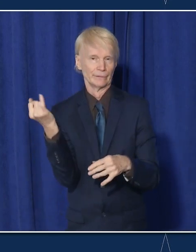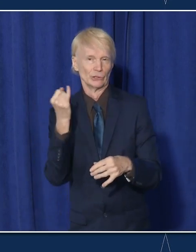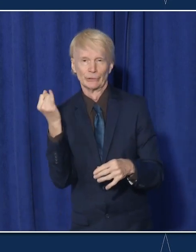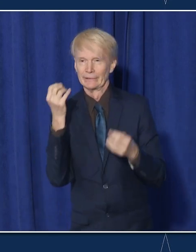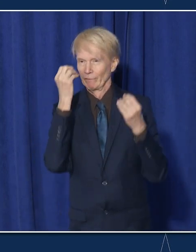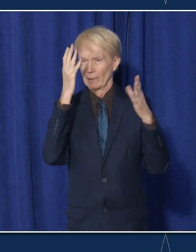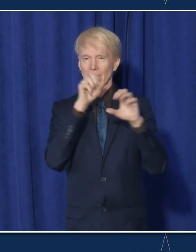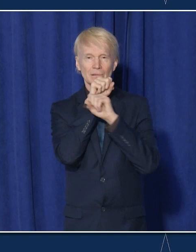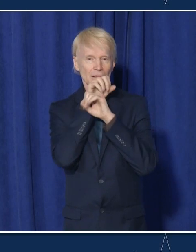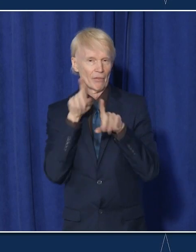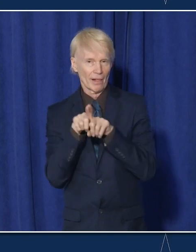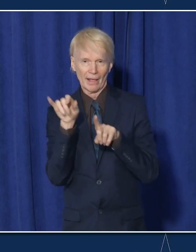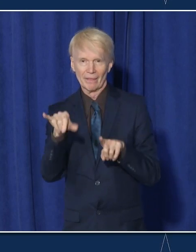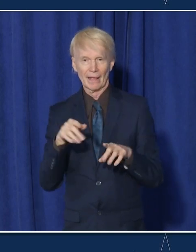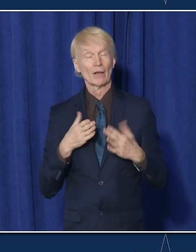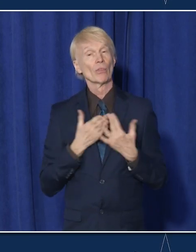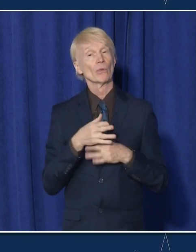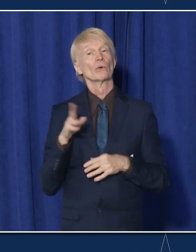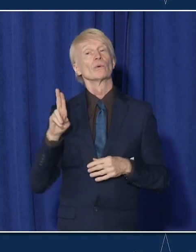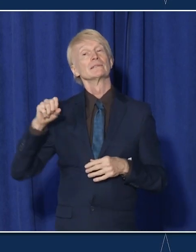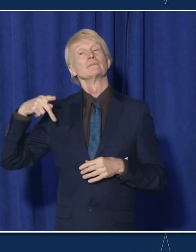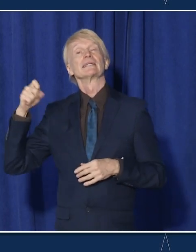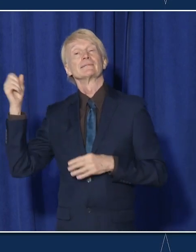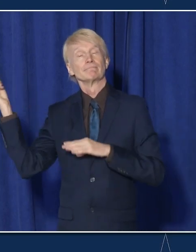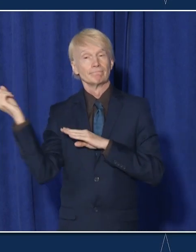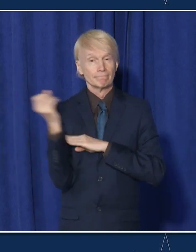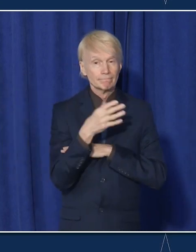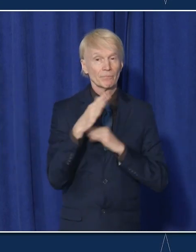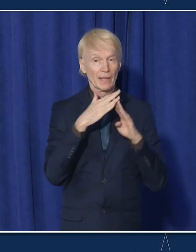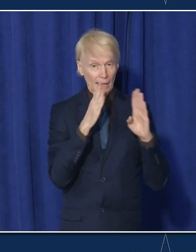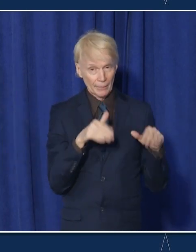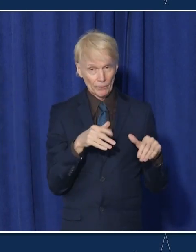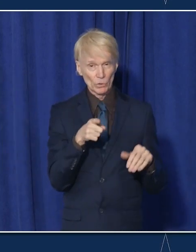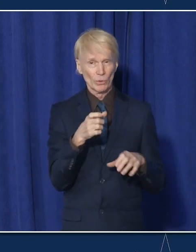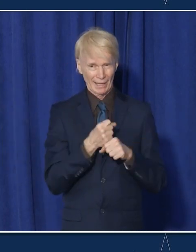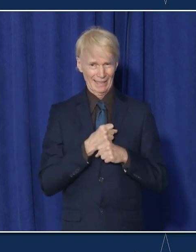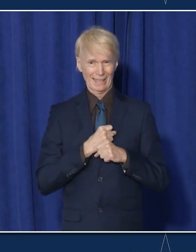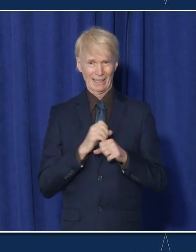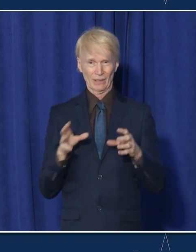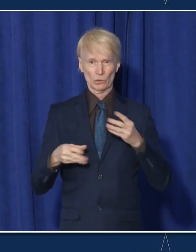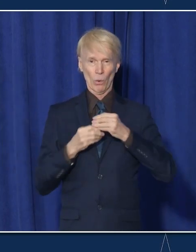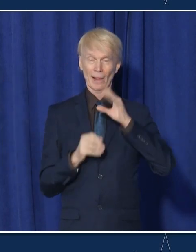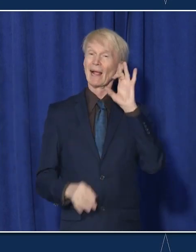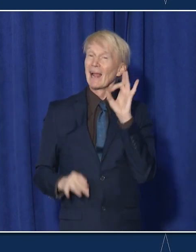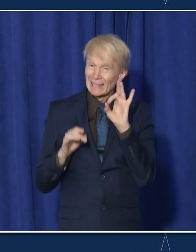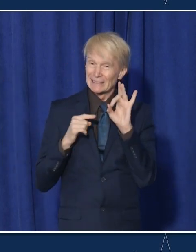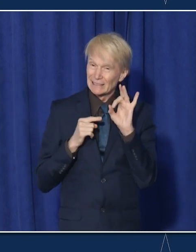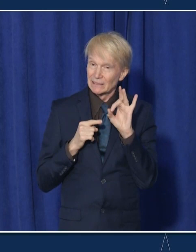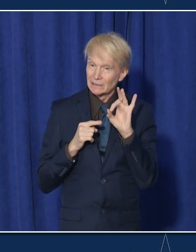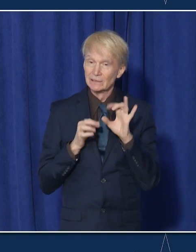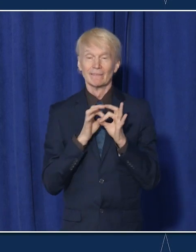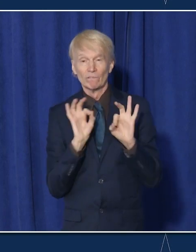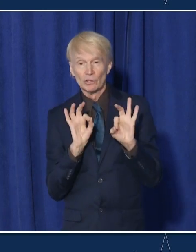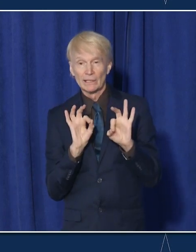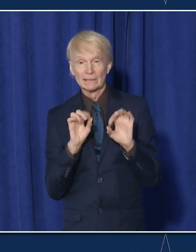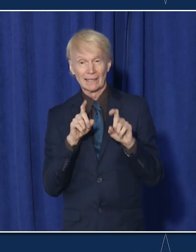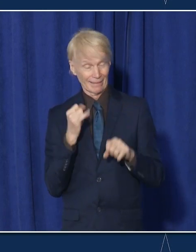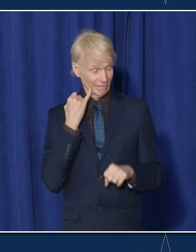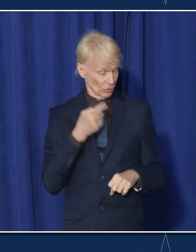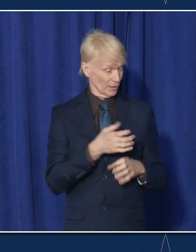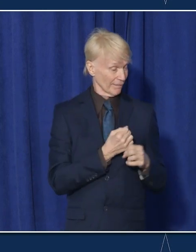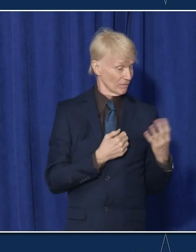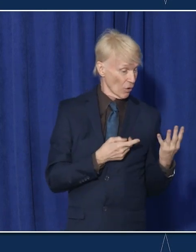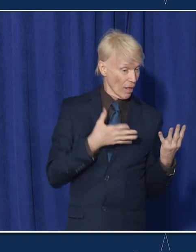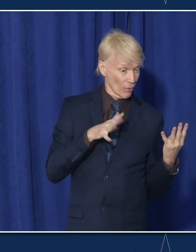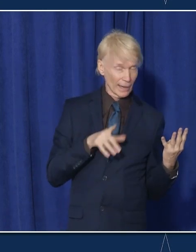insurance, anything. It's through the Postal Service, and you can get 8 free at-home tests. If you already ordered your first